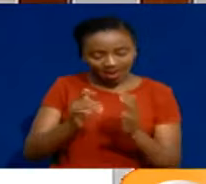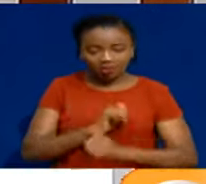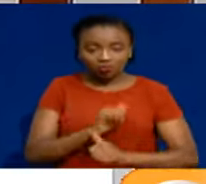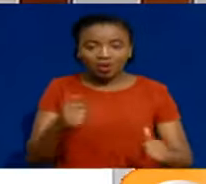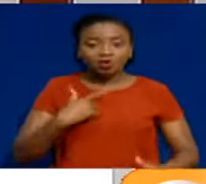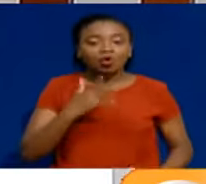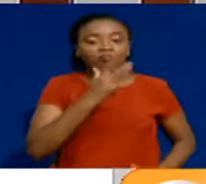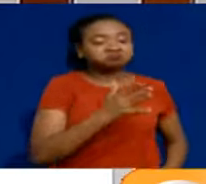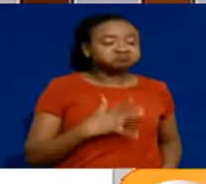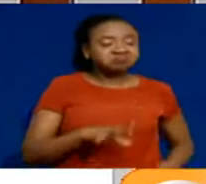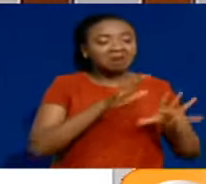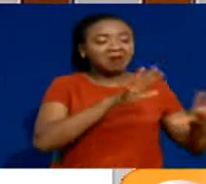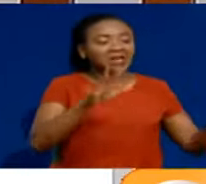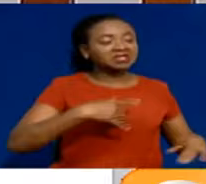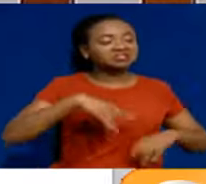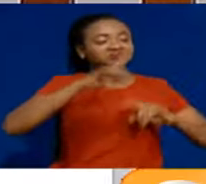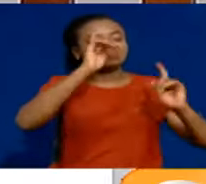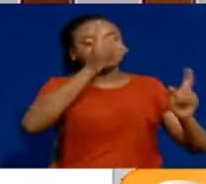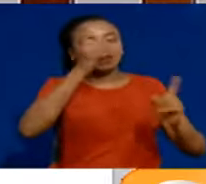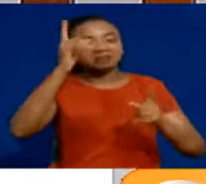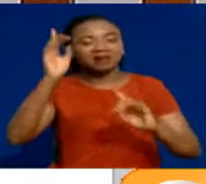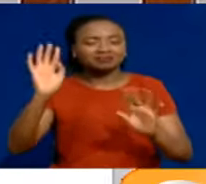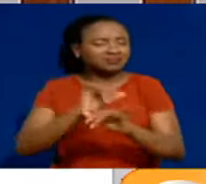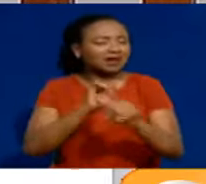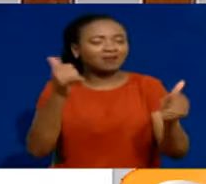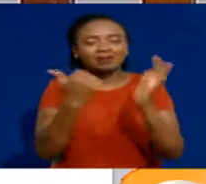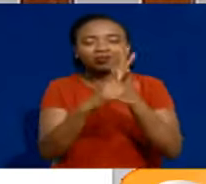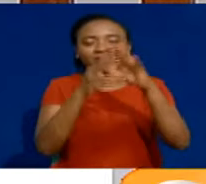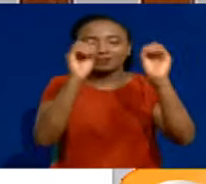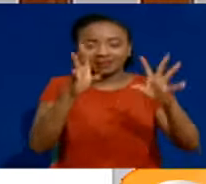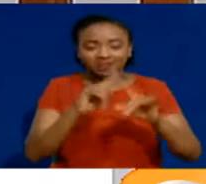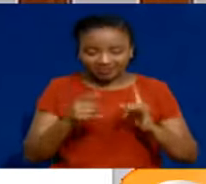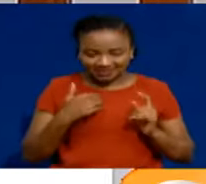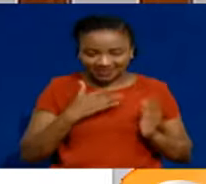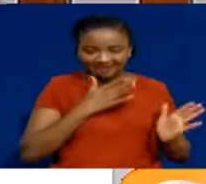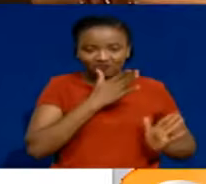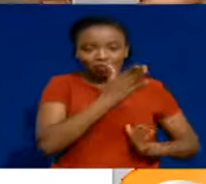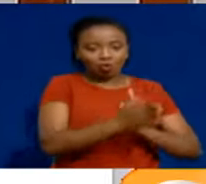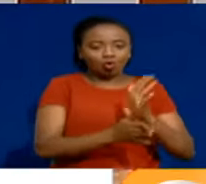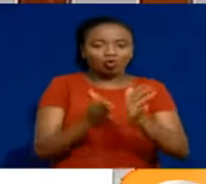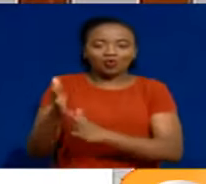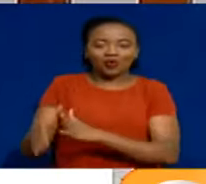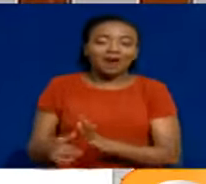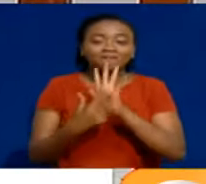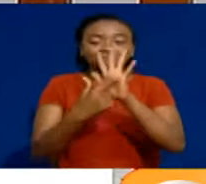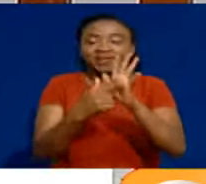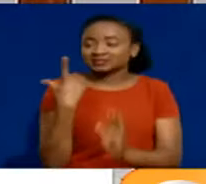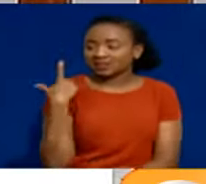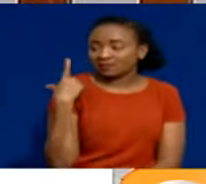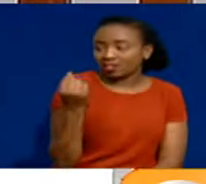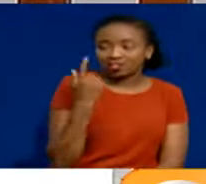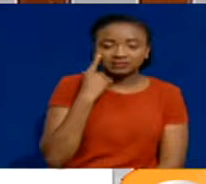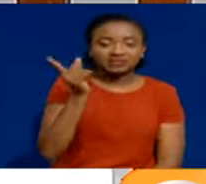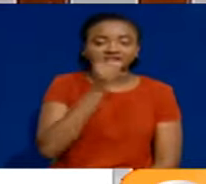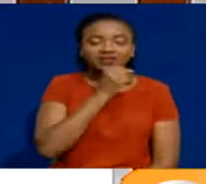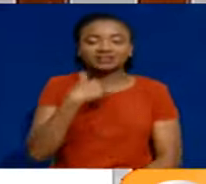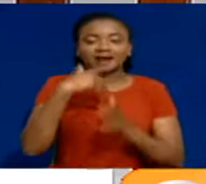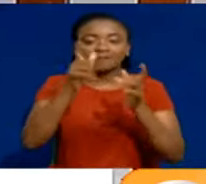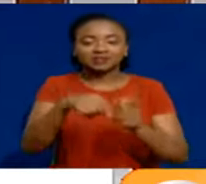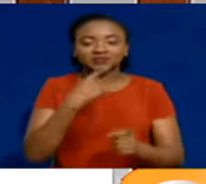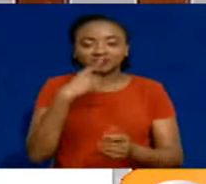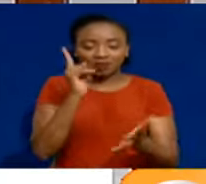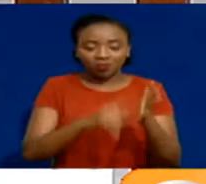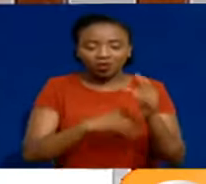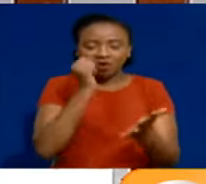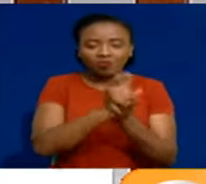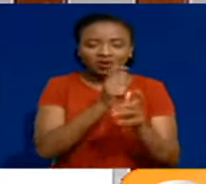go there on the markets, you can do anything in Western Kenya. You can say, like I saw somebody wrote in a newspaper, oh, Luyas